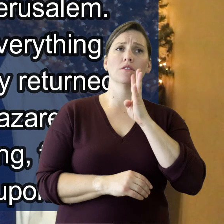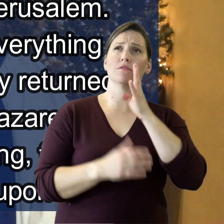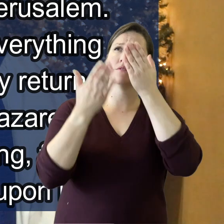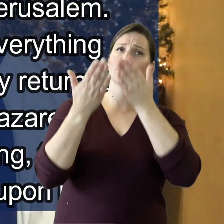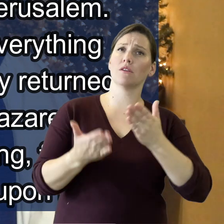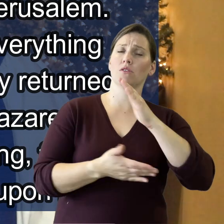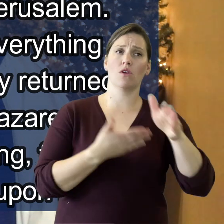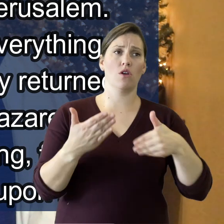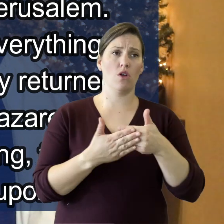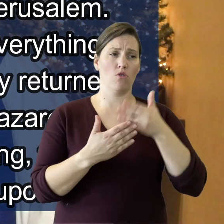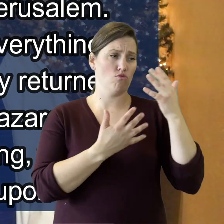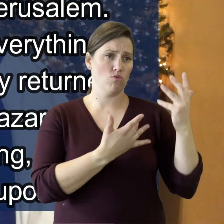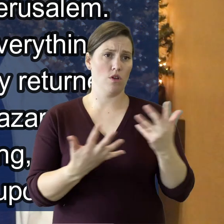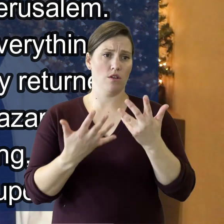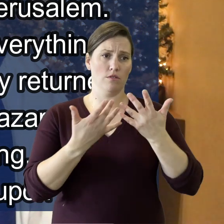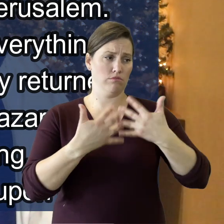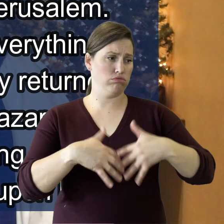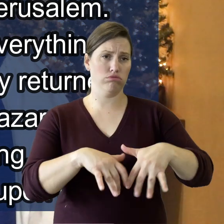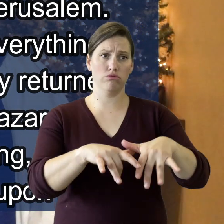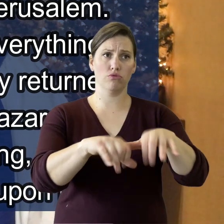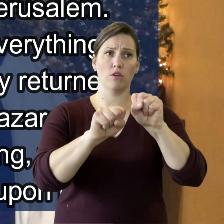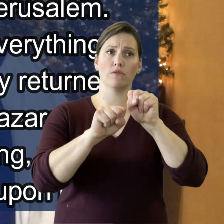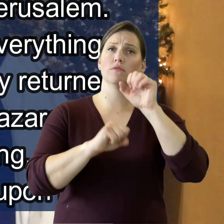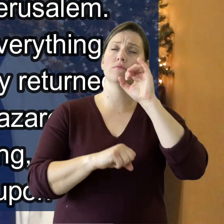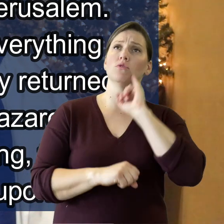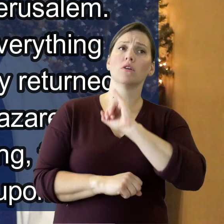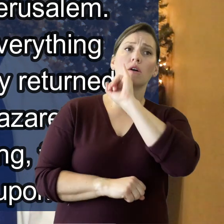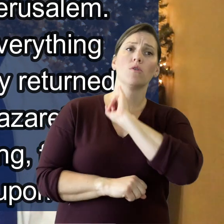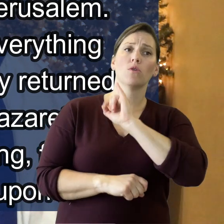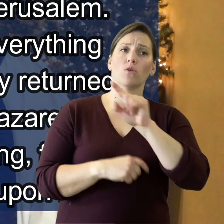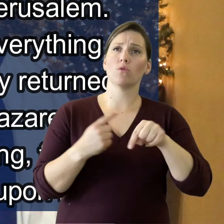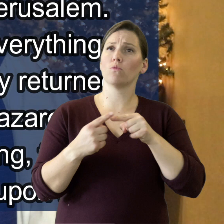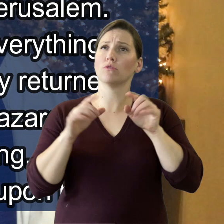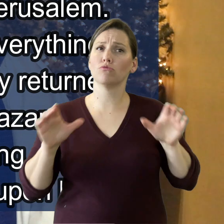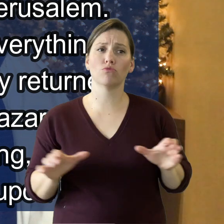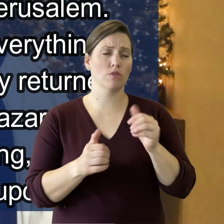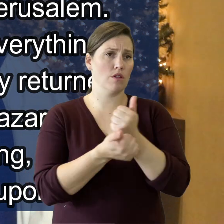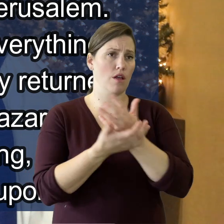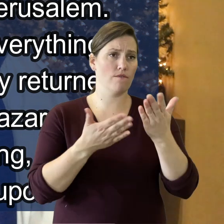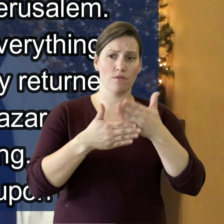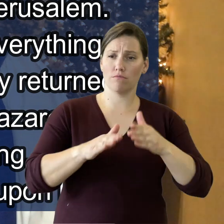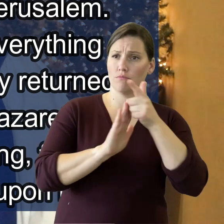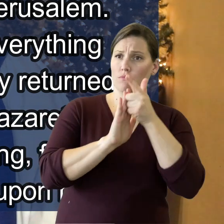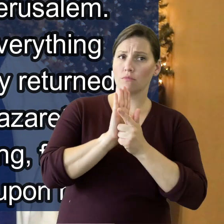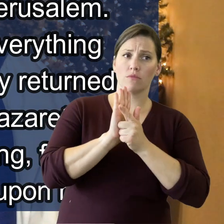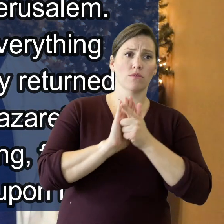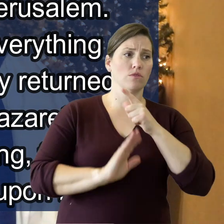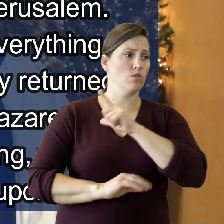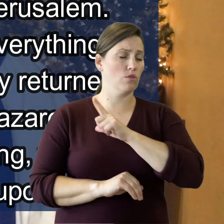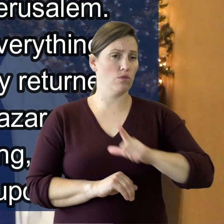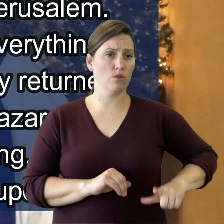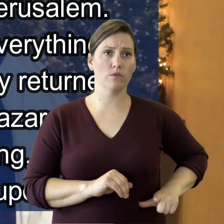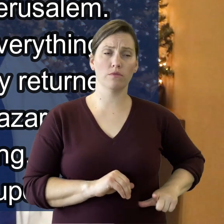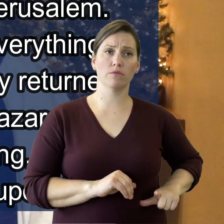of him to all who were waiting for the redemption of Israel. And when they had performed everything according to the law of the